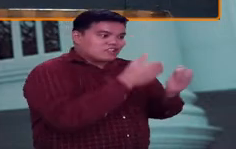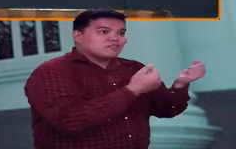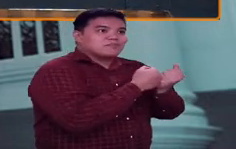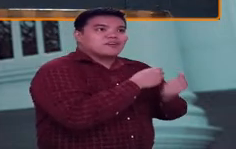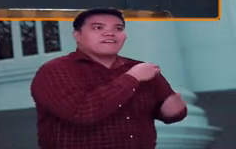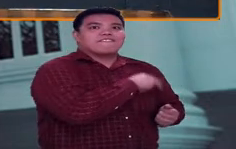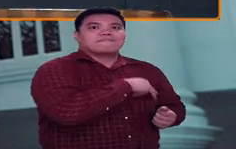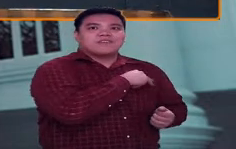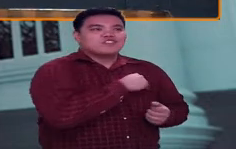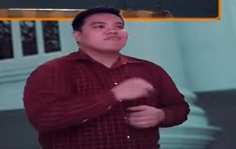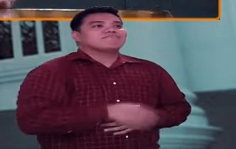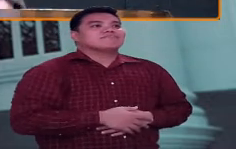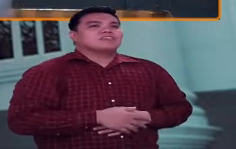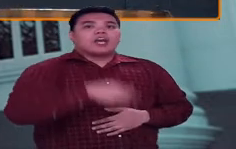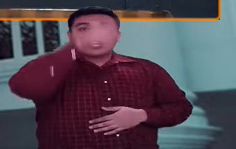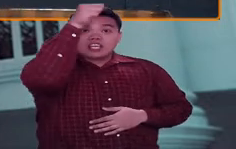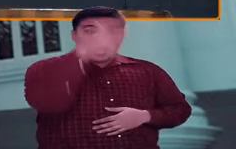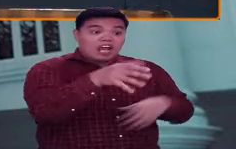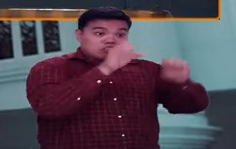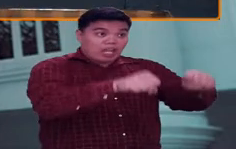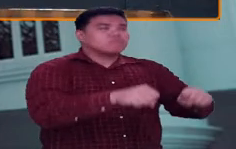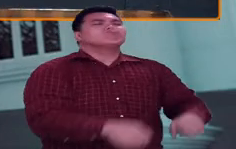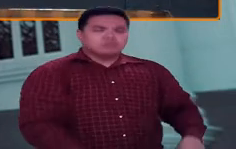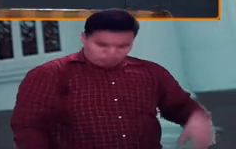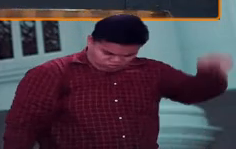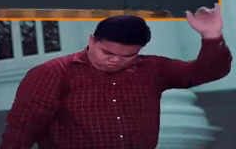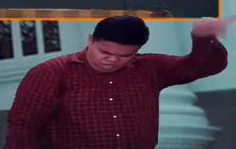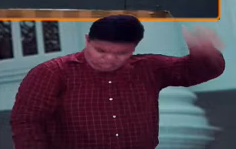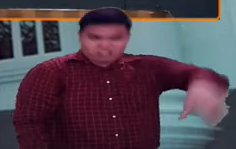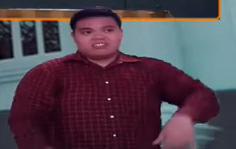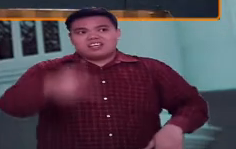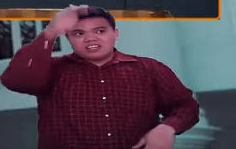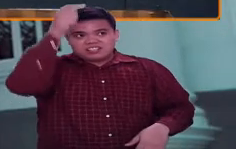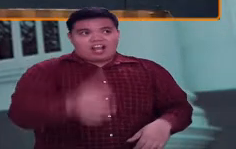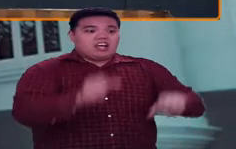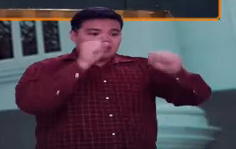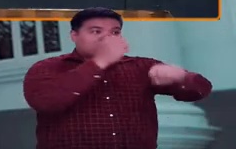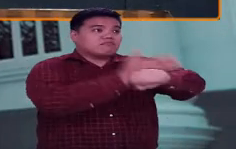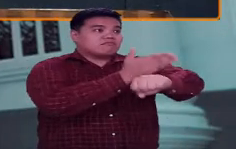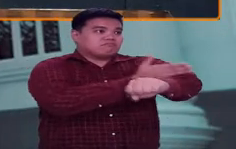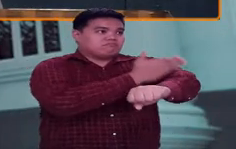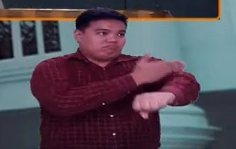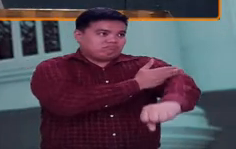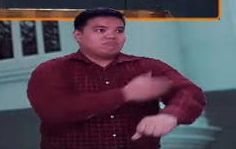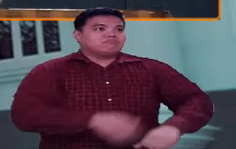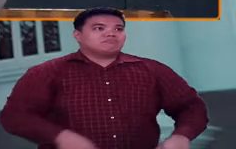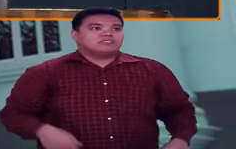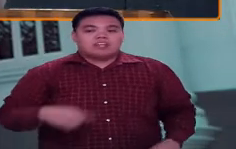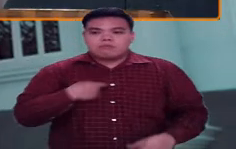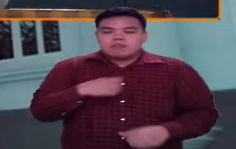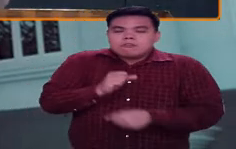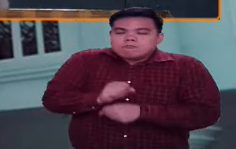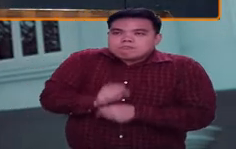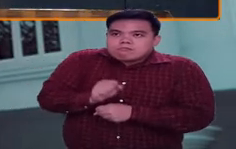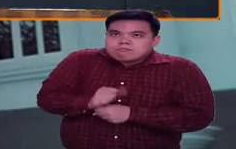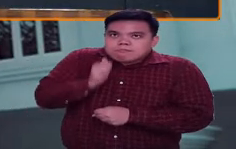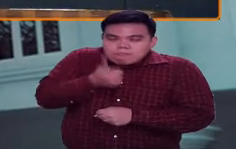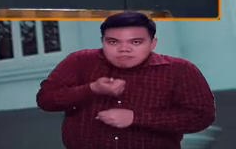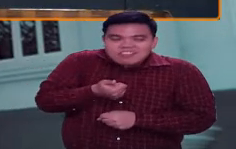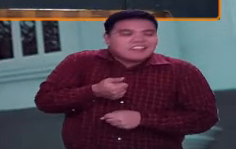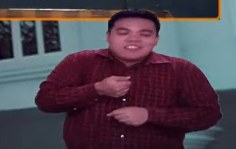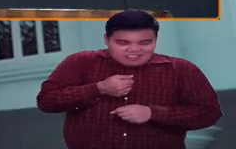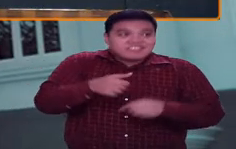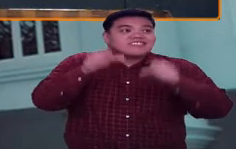missions. Amen. Do you believe God can do that? Yes, he can. Now, don't expect that to happen when you go to work tomorrow, but it